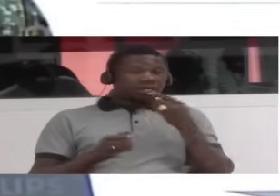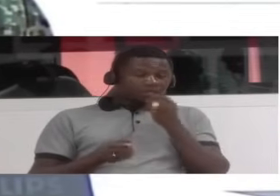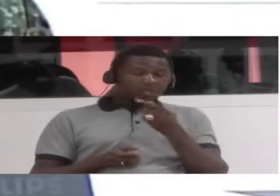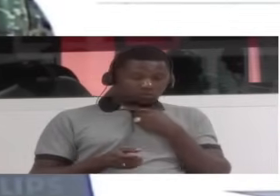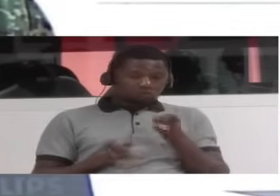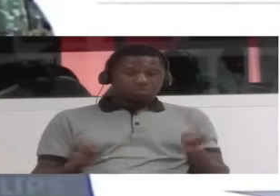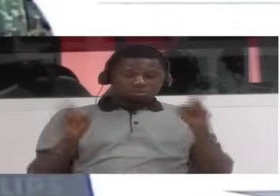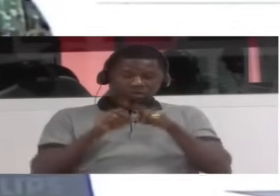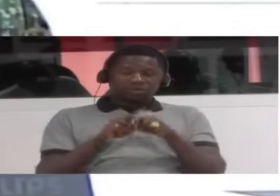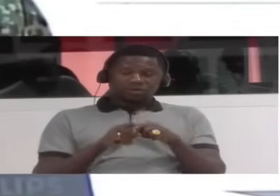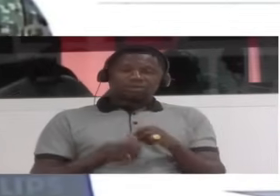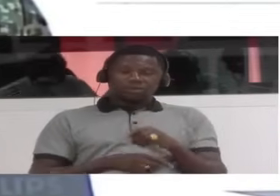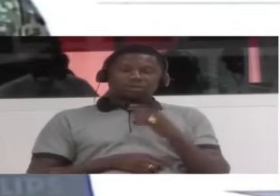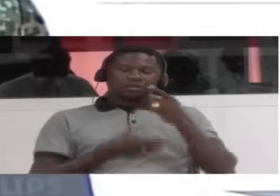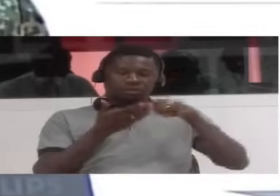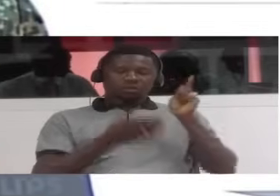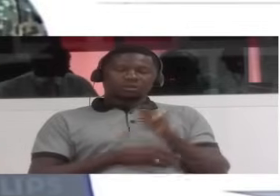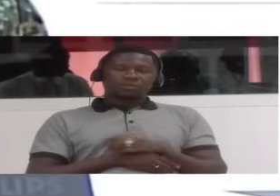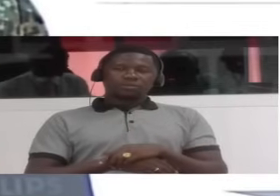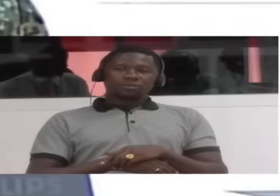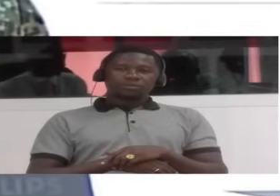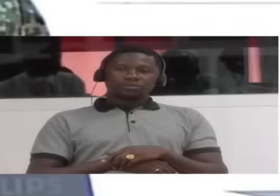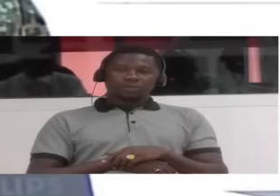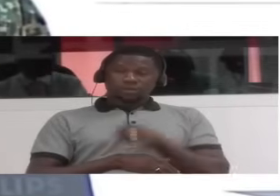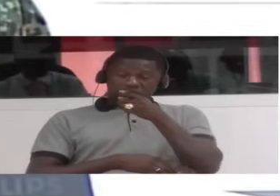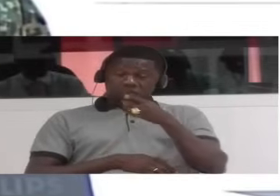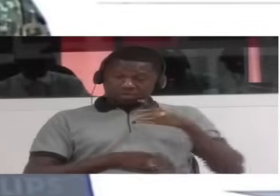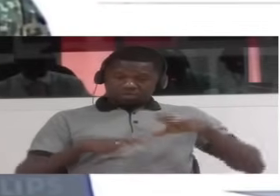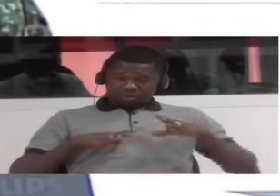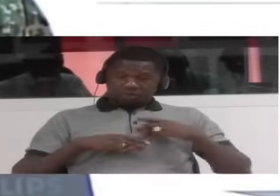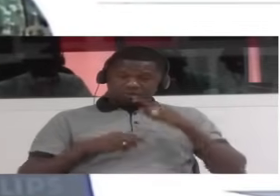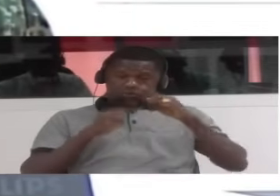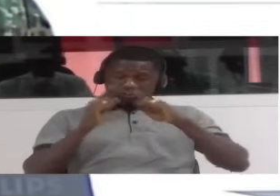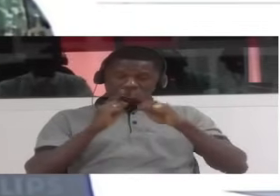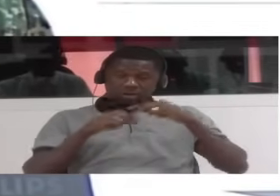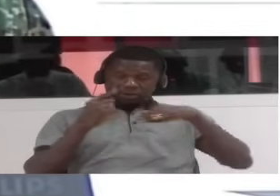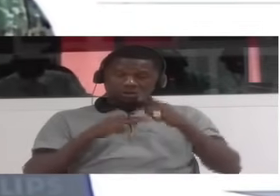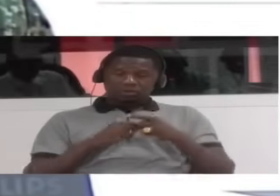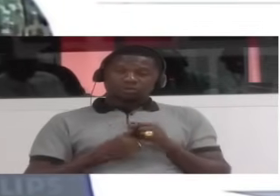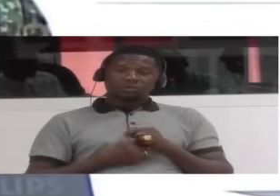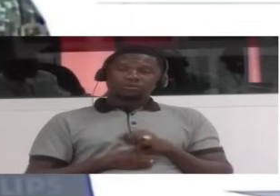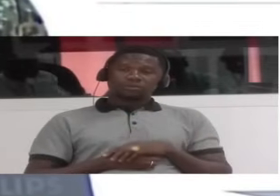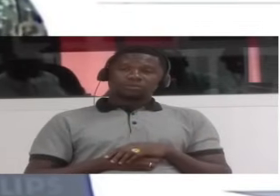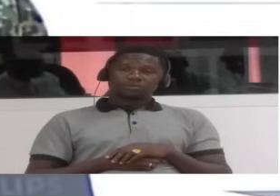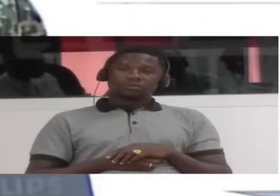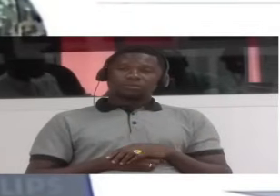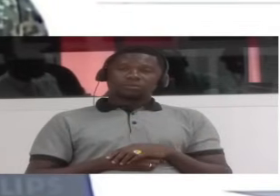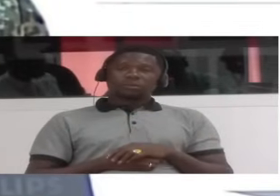in. Correct. And are you prepared to talk about those? I am prepared.